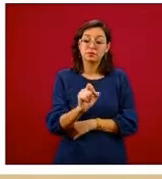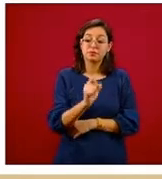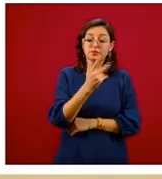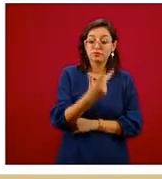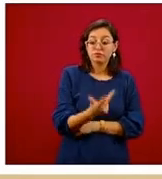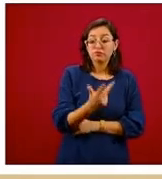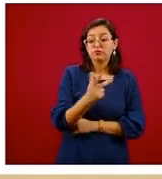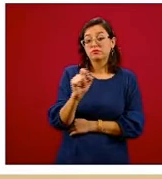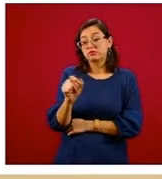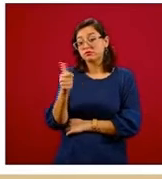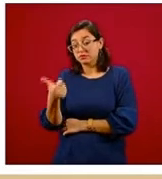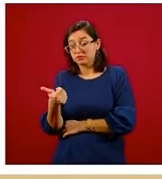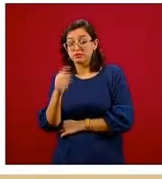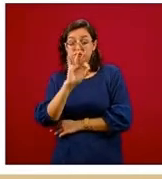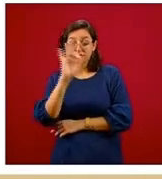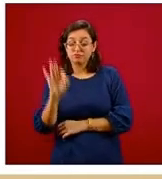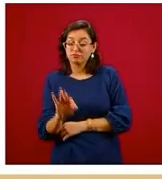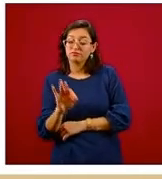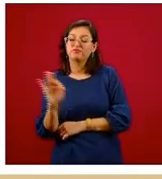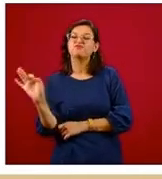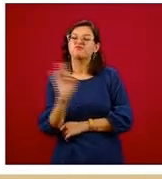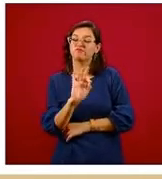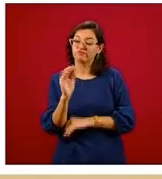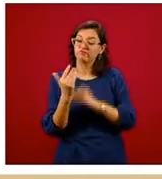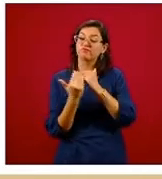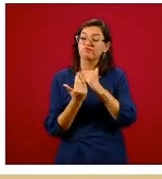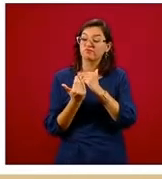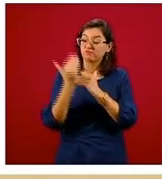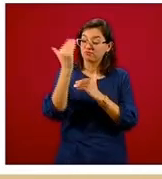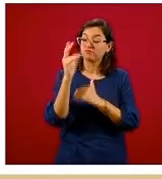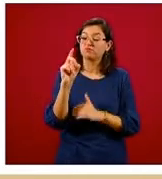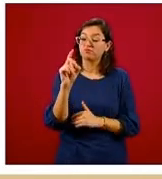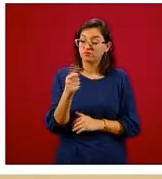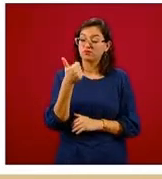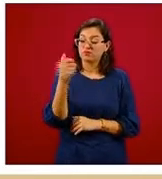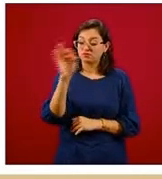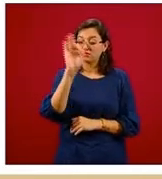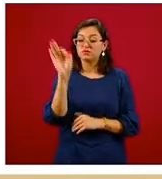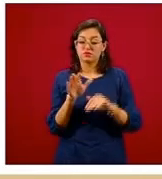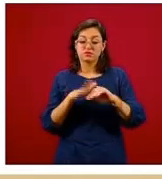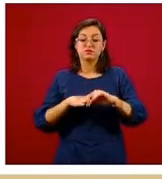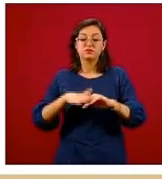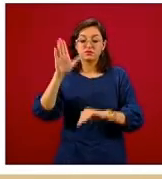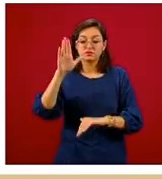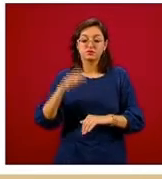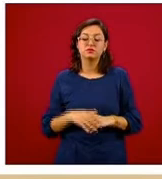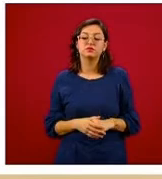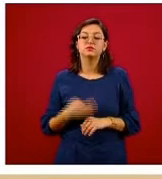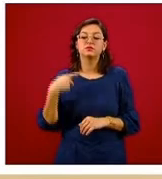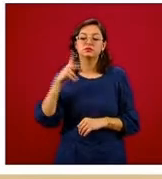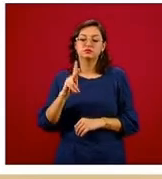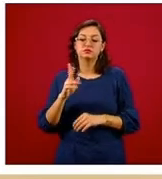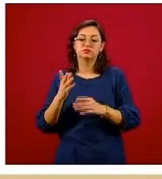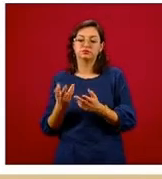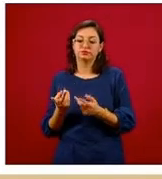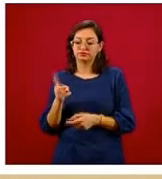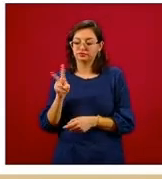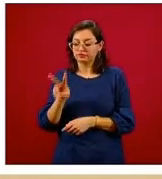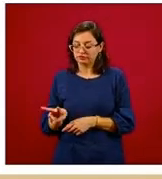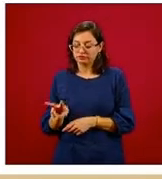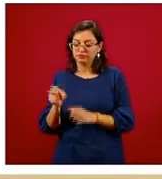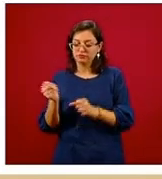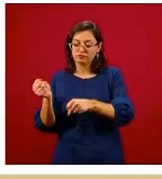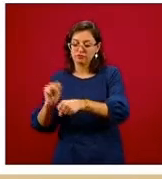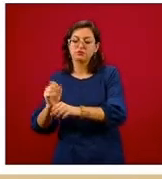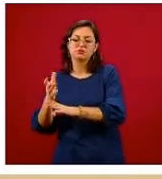a result. So we are waiting for these 22 and 26 to be increased at least to a 36 or even beyond